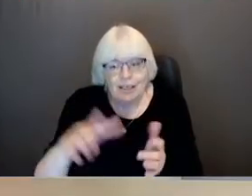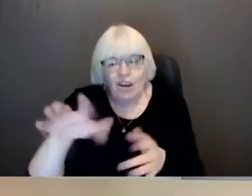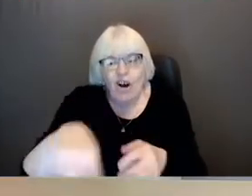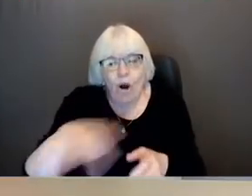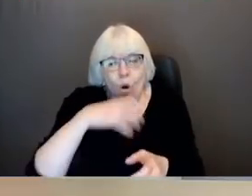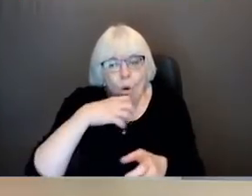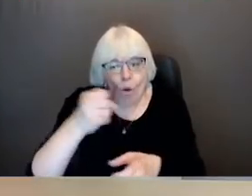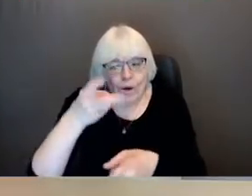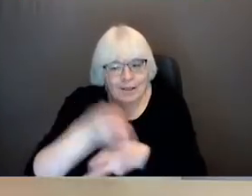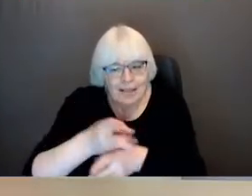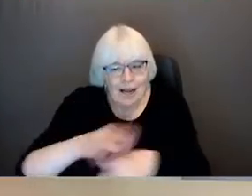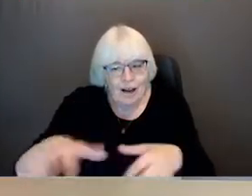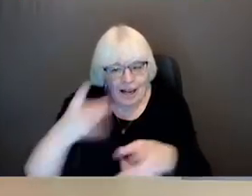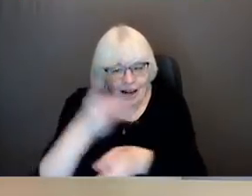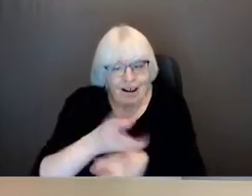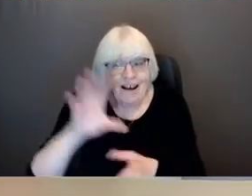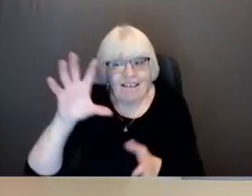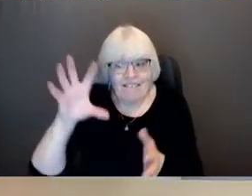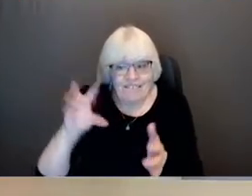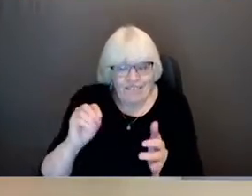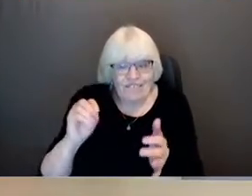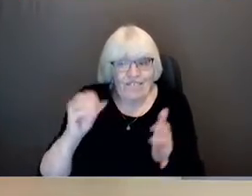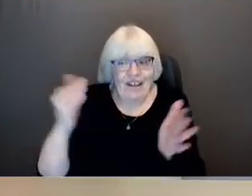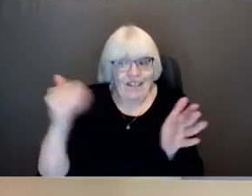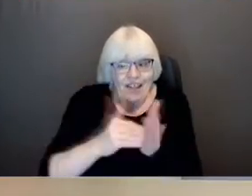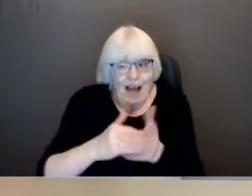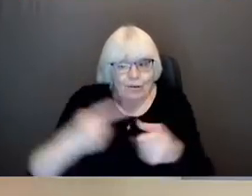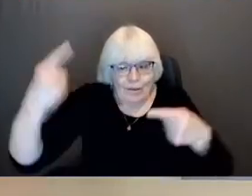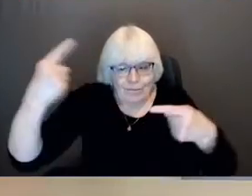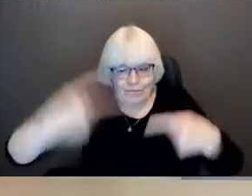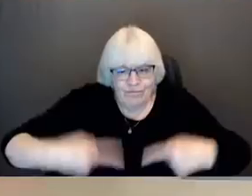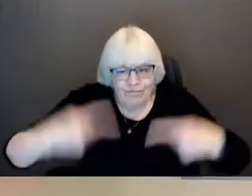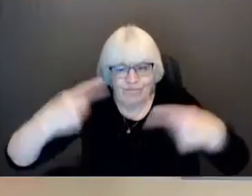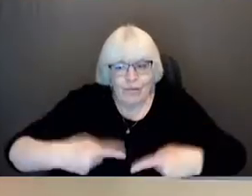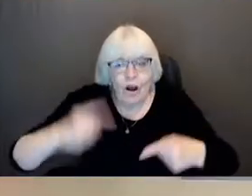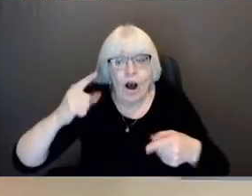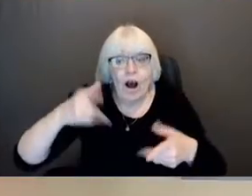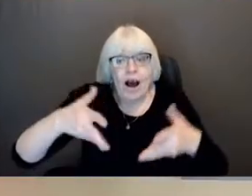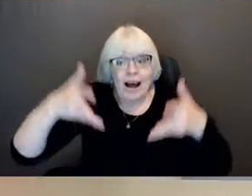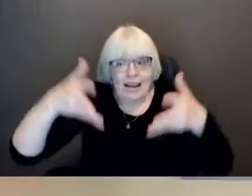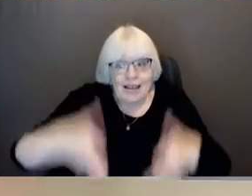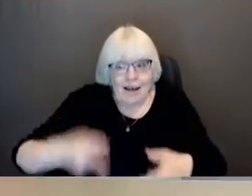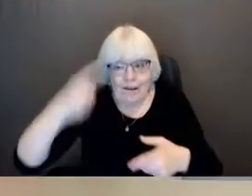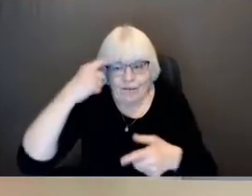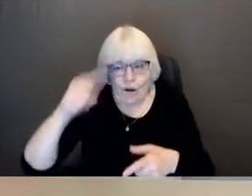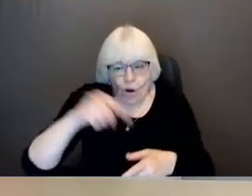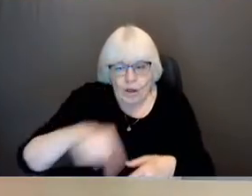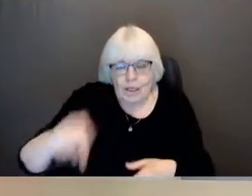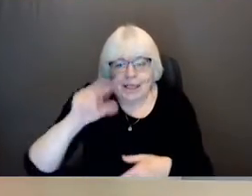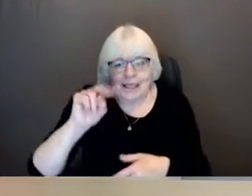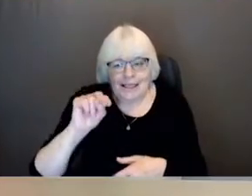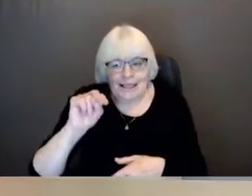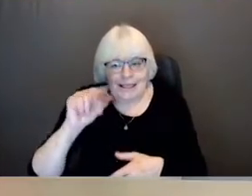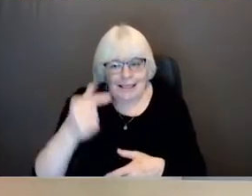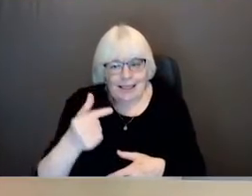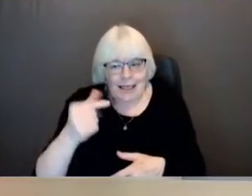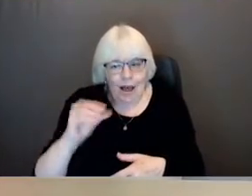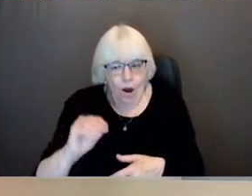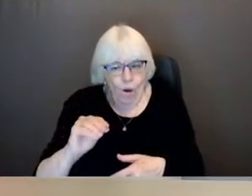and housing. And the remaining balance of tests that have been deployed throughout the province